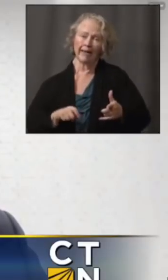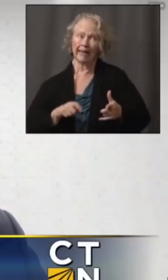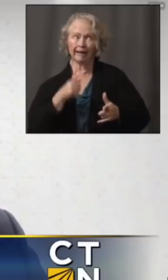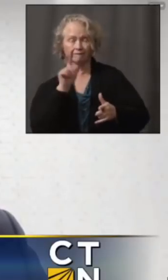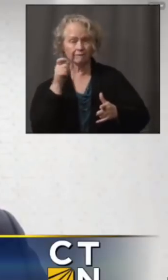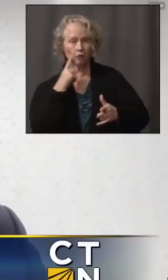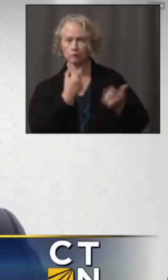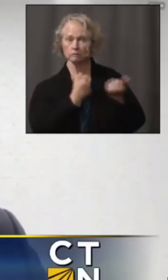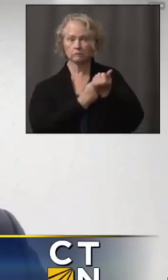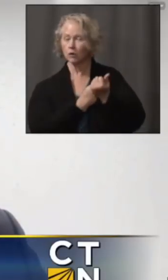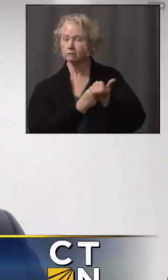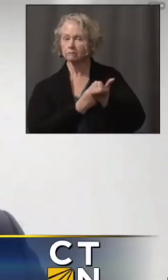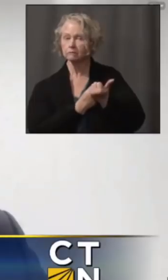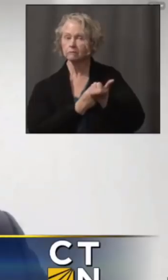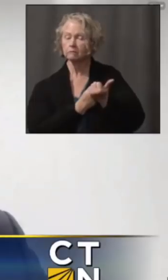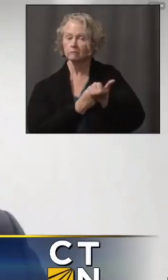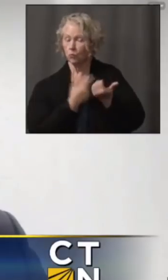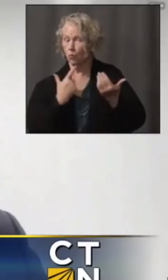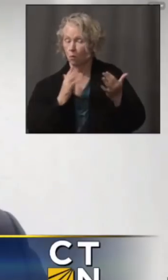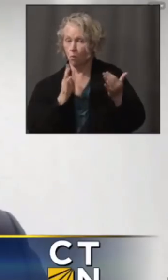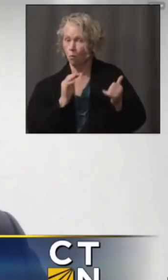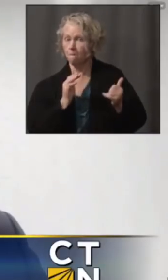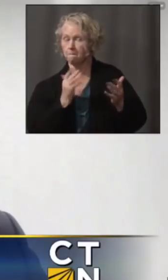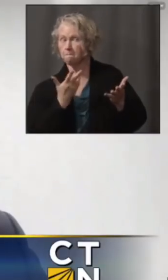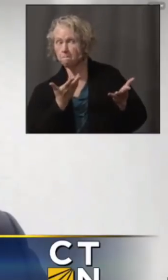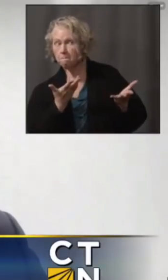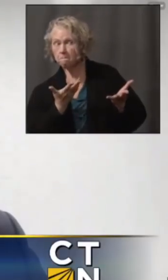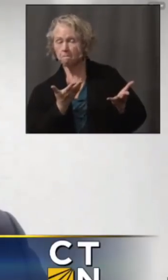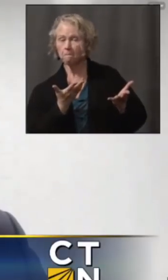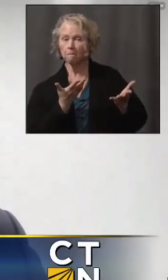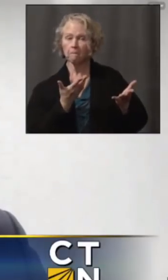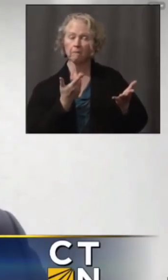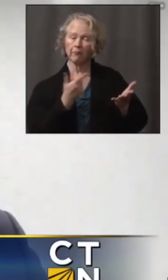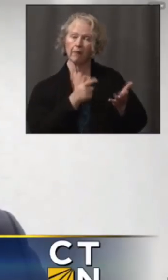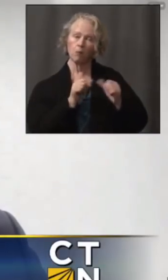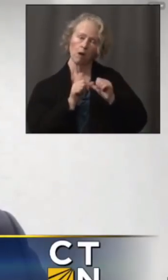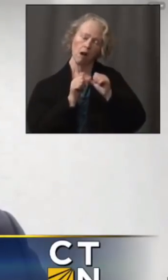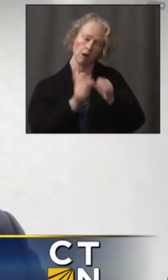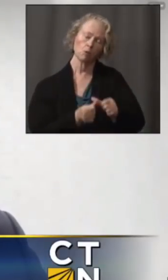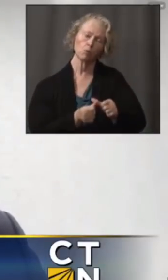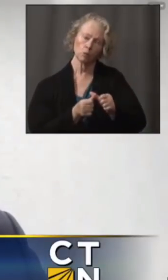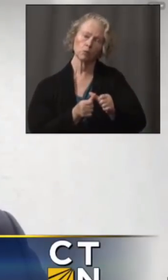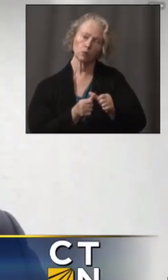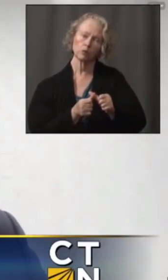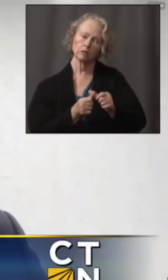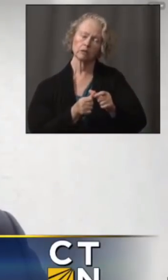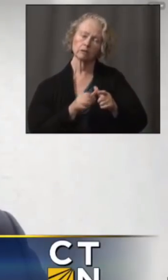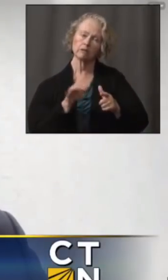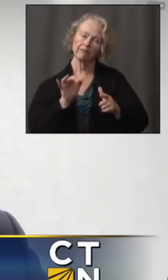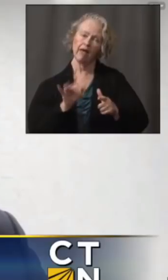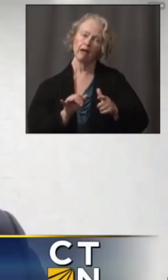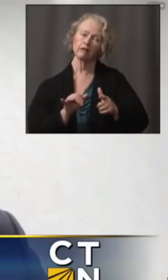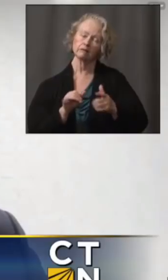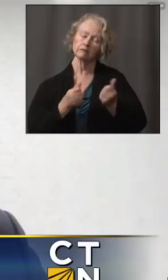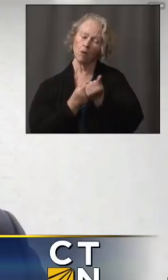response. And we hope and we look forward to the federal government supporting the request put forth by the state of Connecticut.